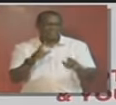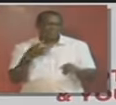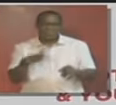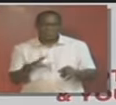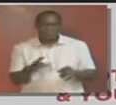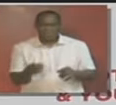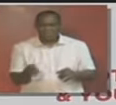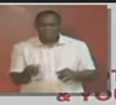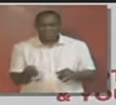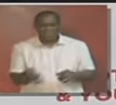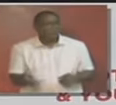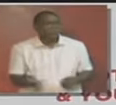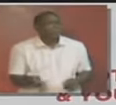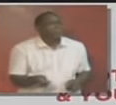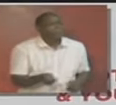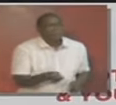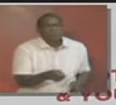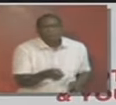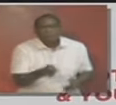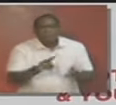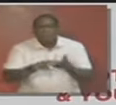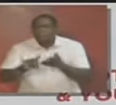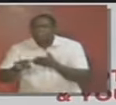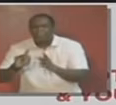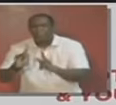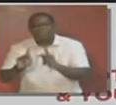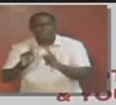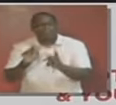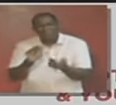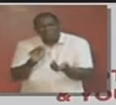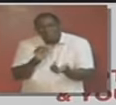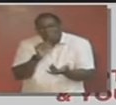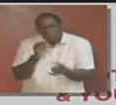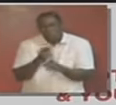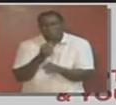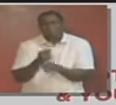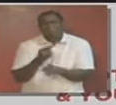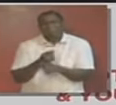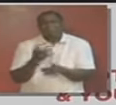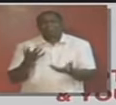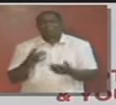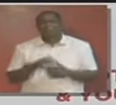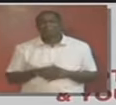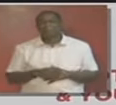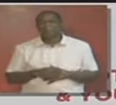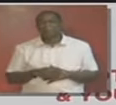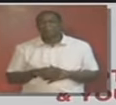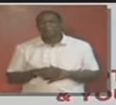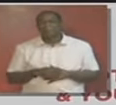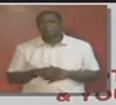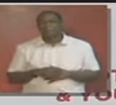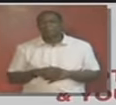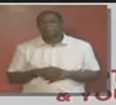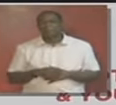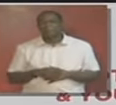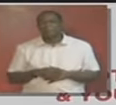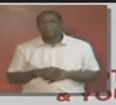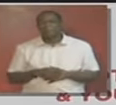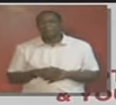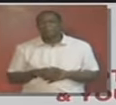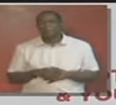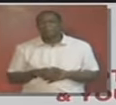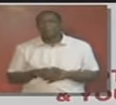screens out the people who would have been actively carrying COVID-19 3 days before they travel. And then we